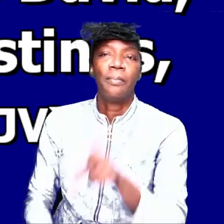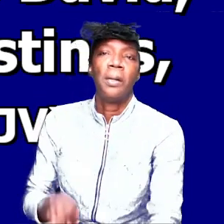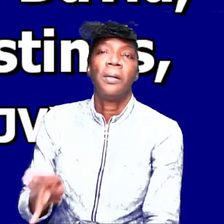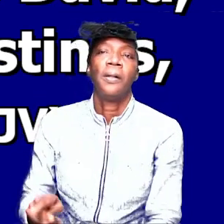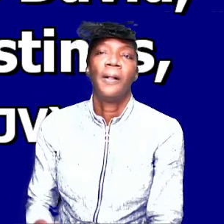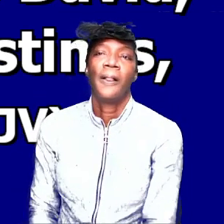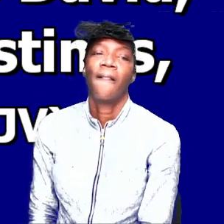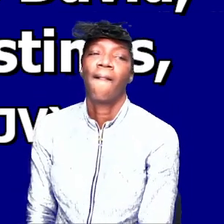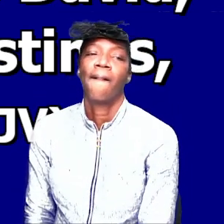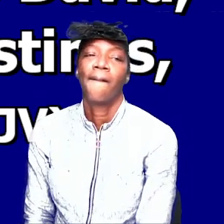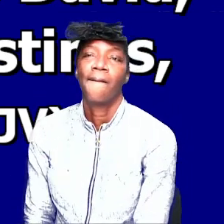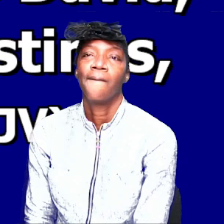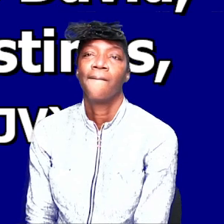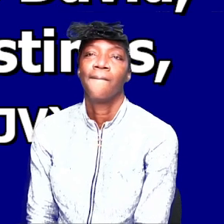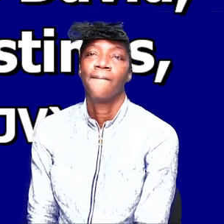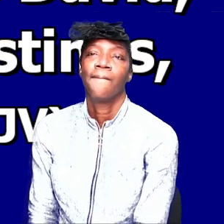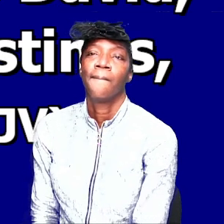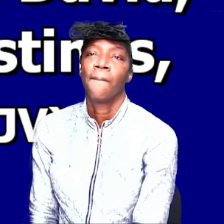Let us go back to the slide.